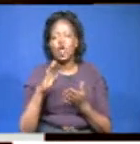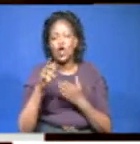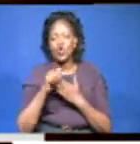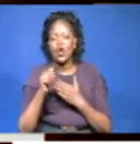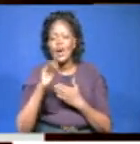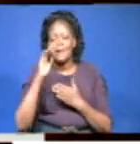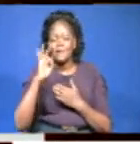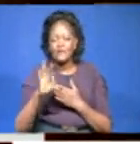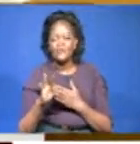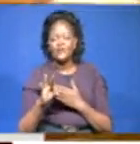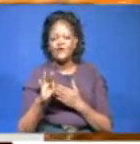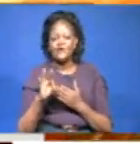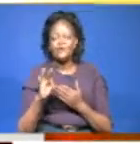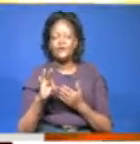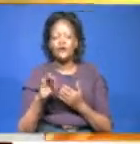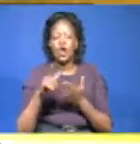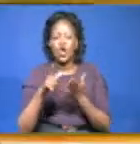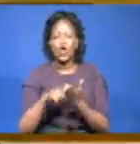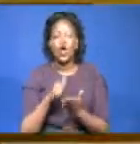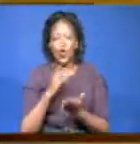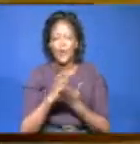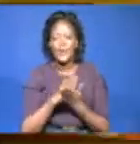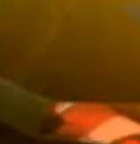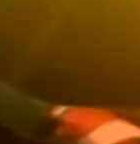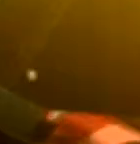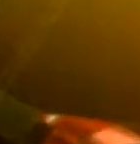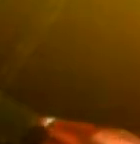bailout program.